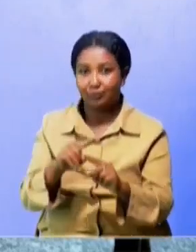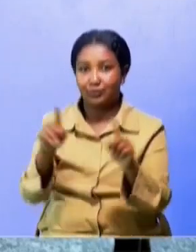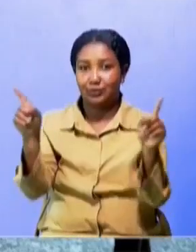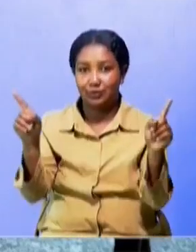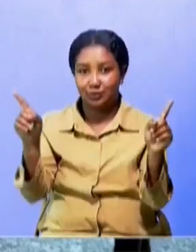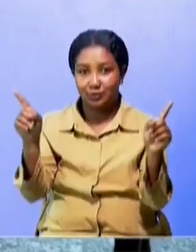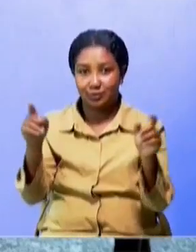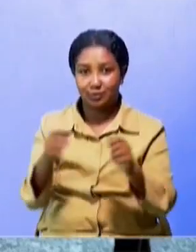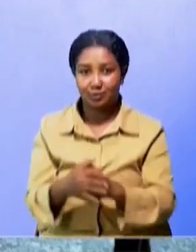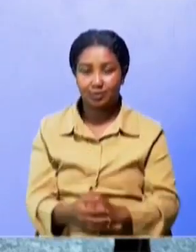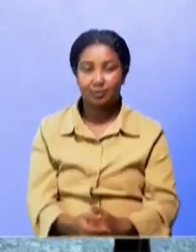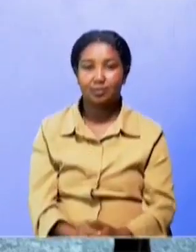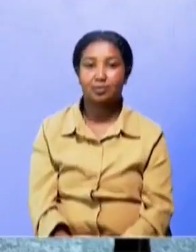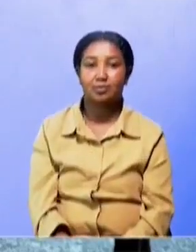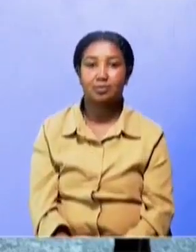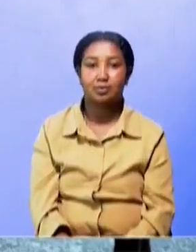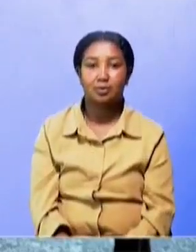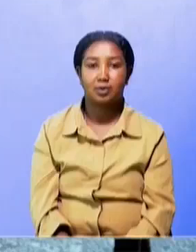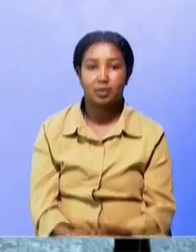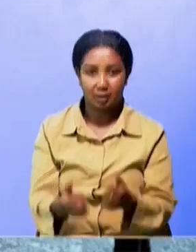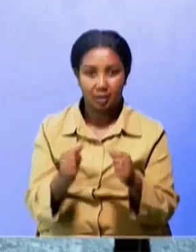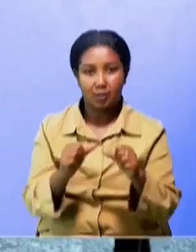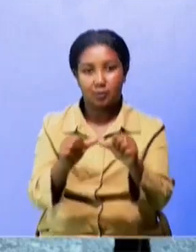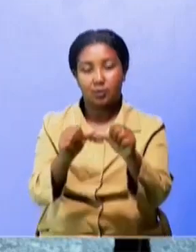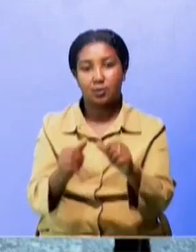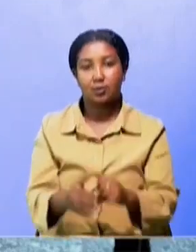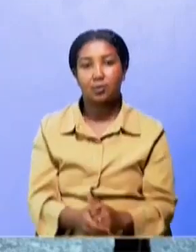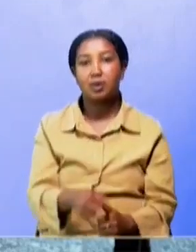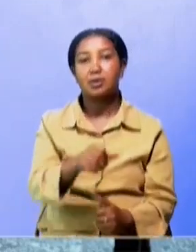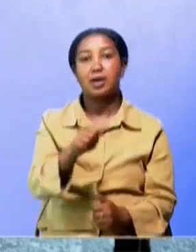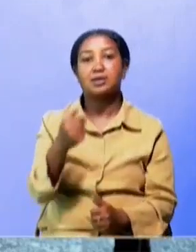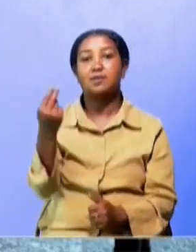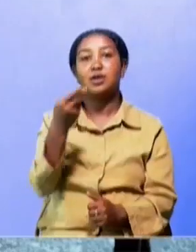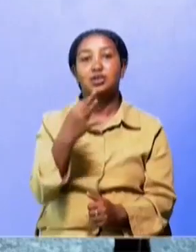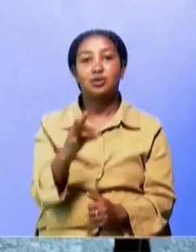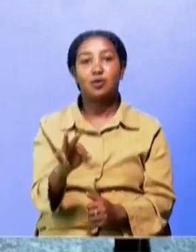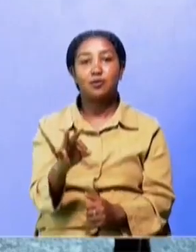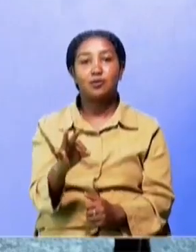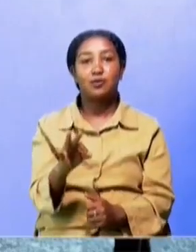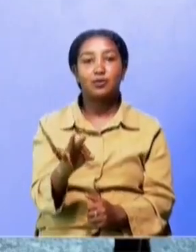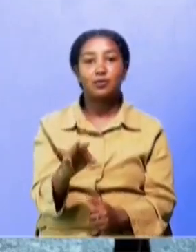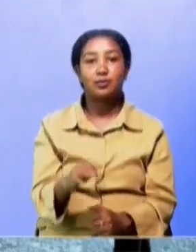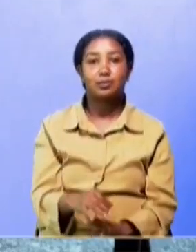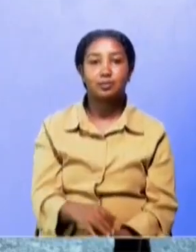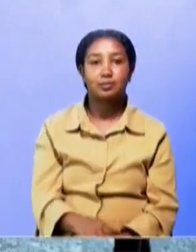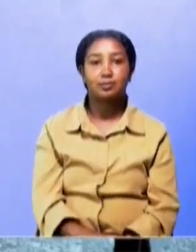to show you now, right? Let's go, and what about the other function of